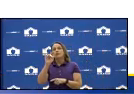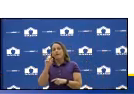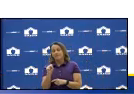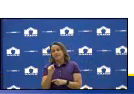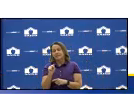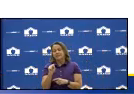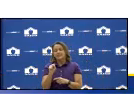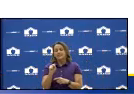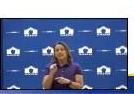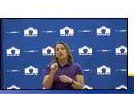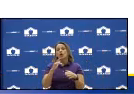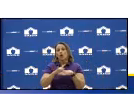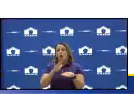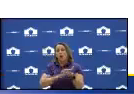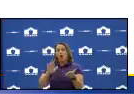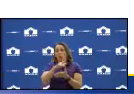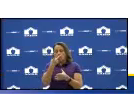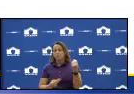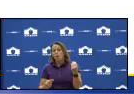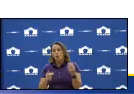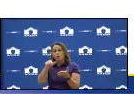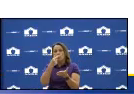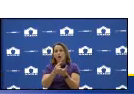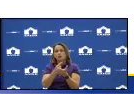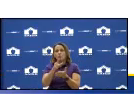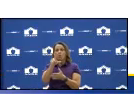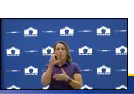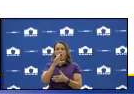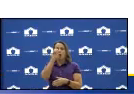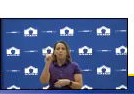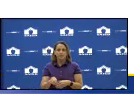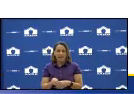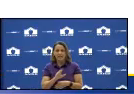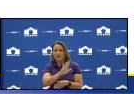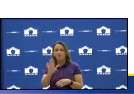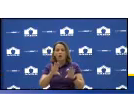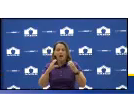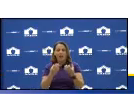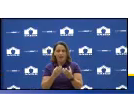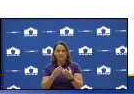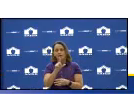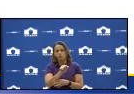College and ALA both graduated 100% of their class of